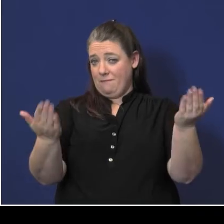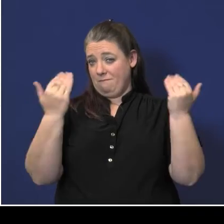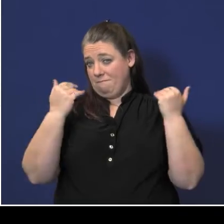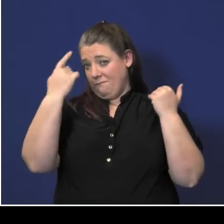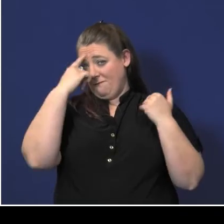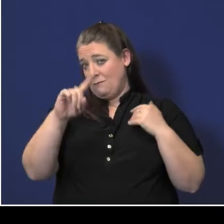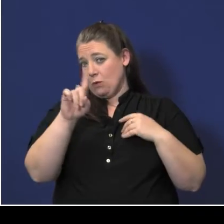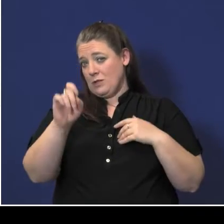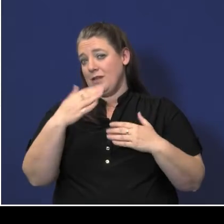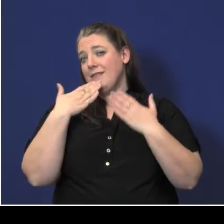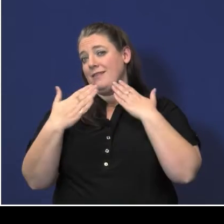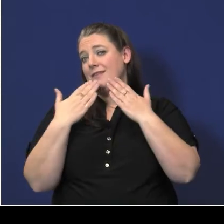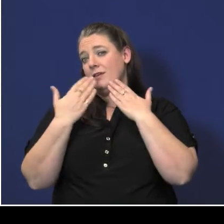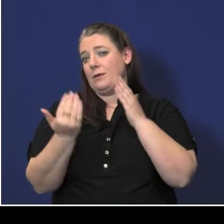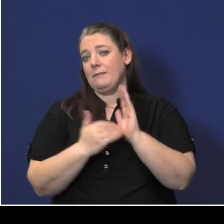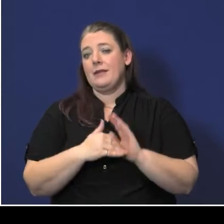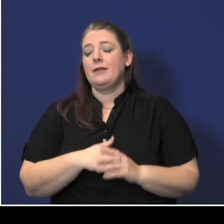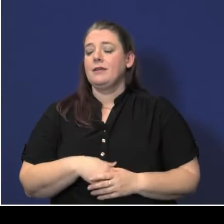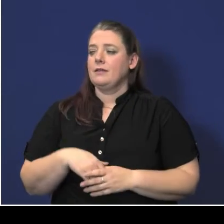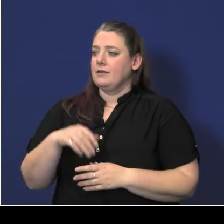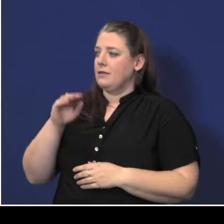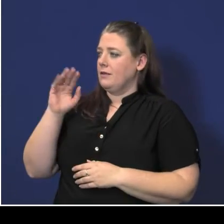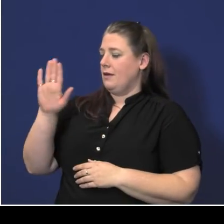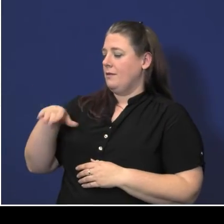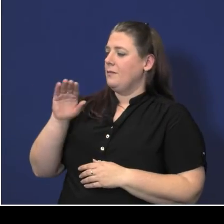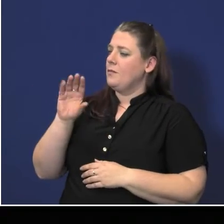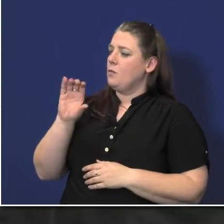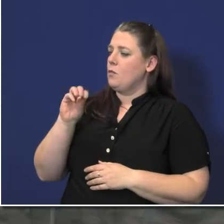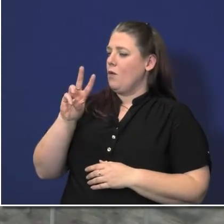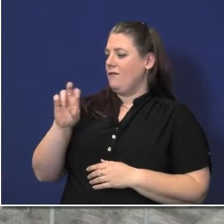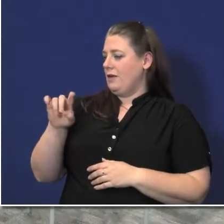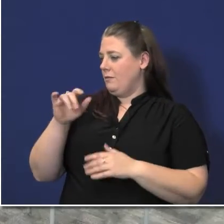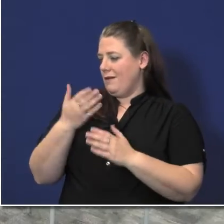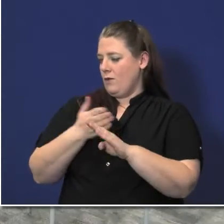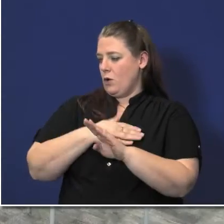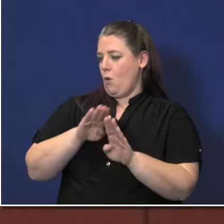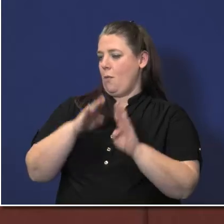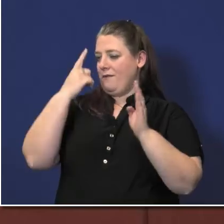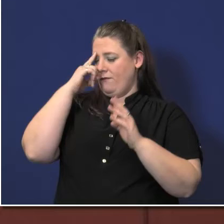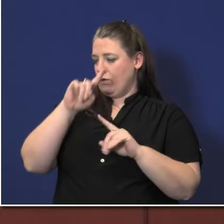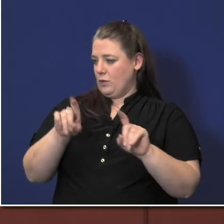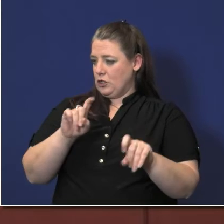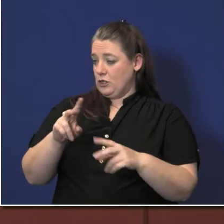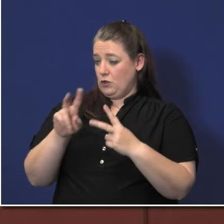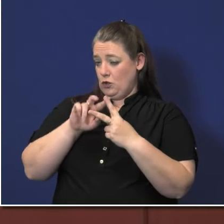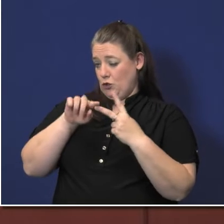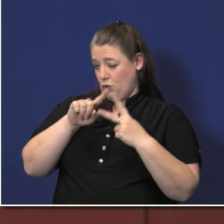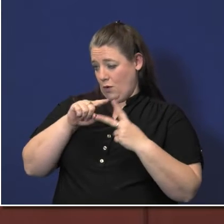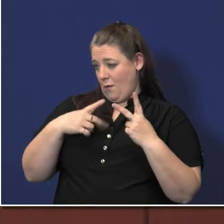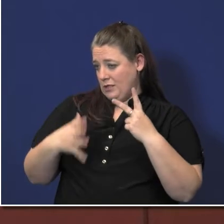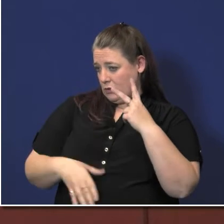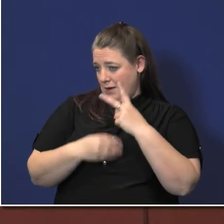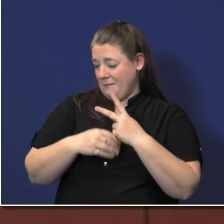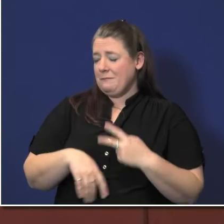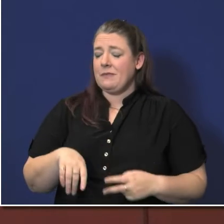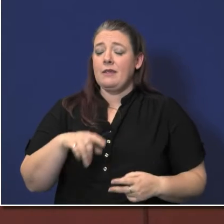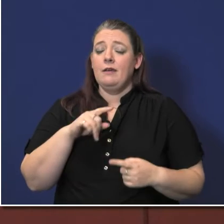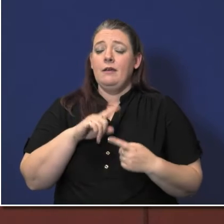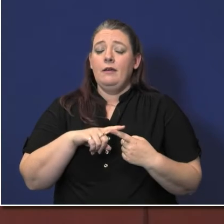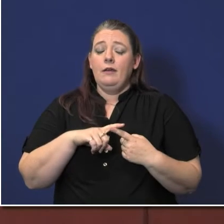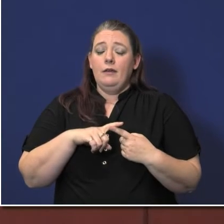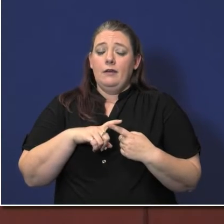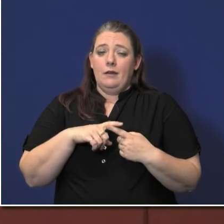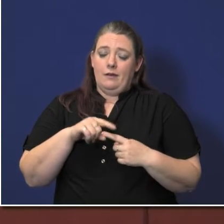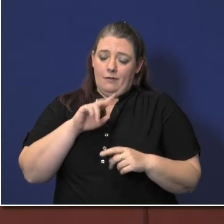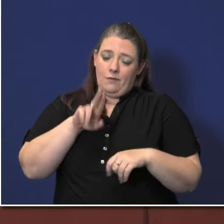thank you guys again. Mr. Covey, before you start opening up for questions, just 2 things I'd like to add. Of course, it